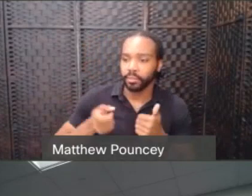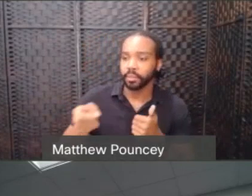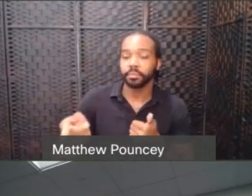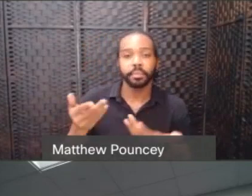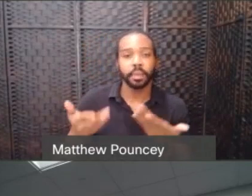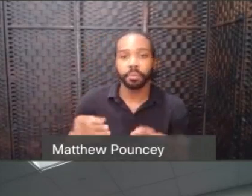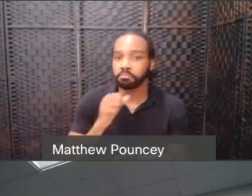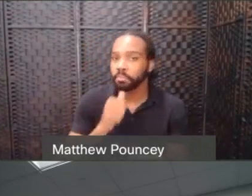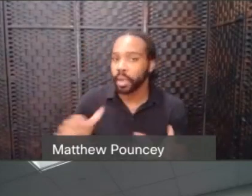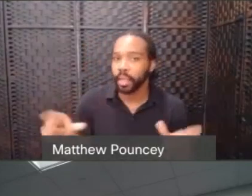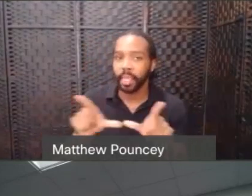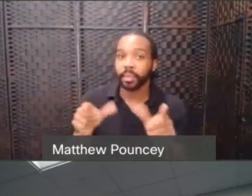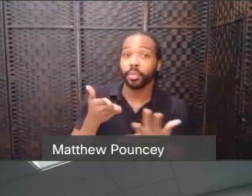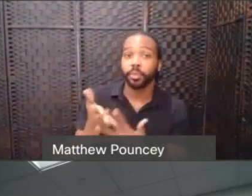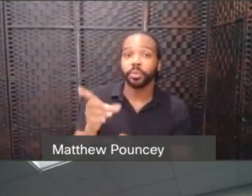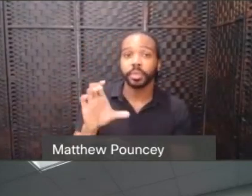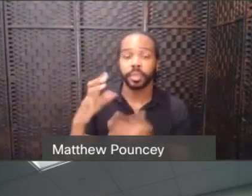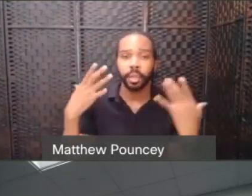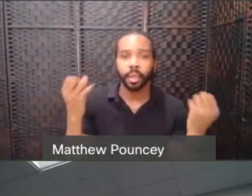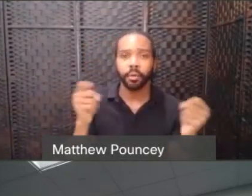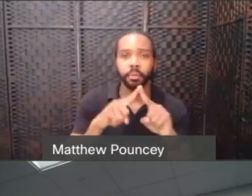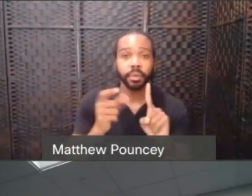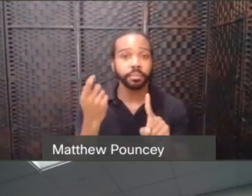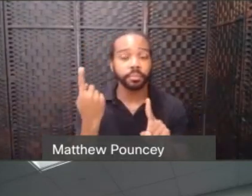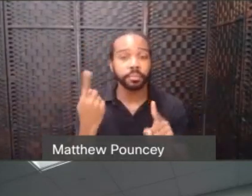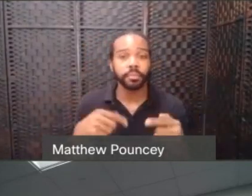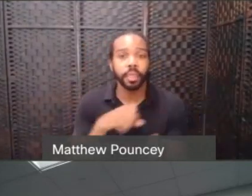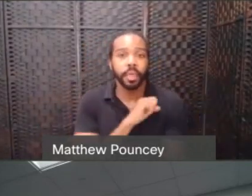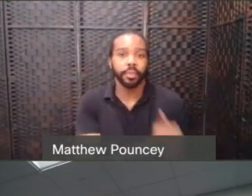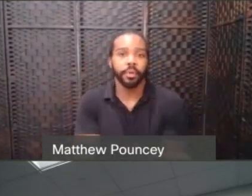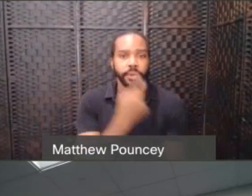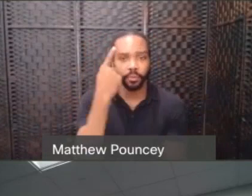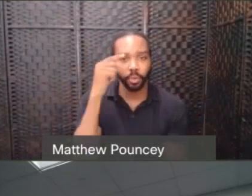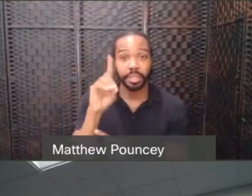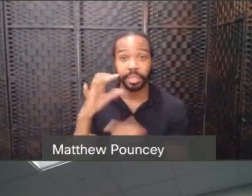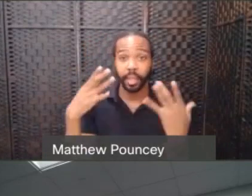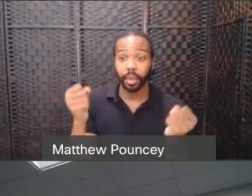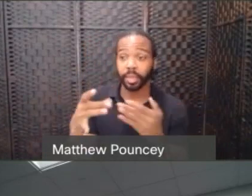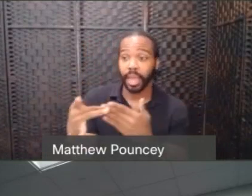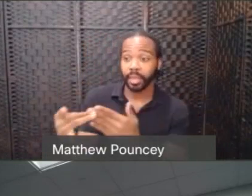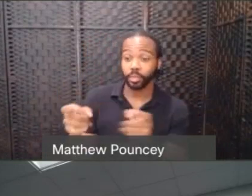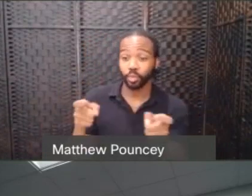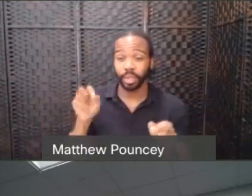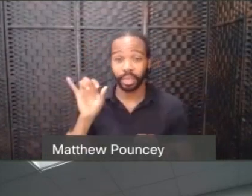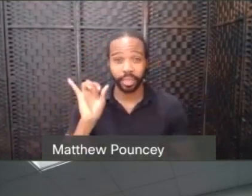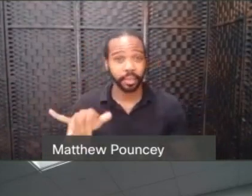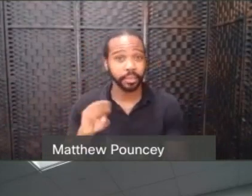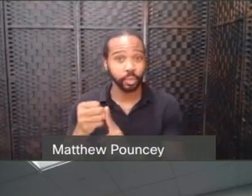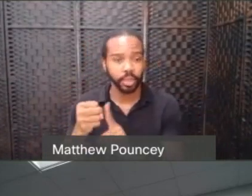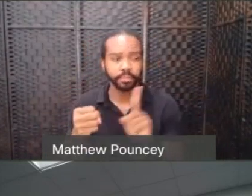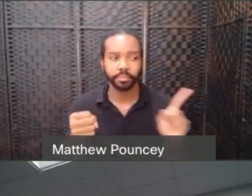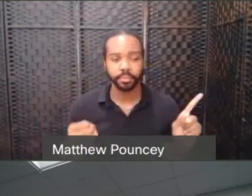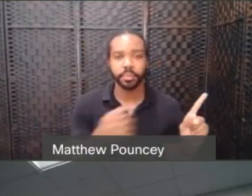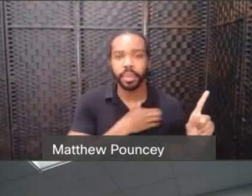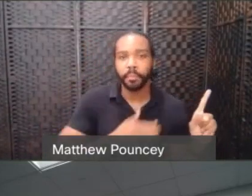by DC Health, the authority for DC Health guidance controlling in that circumstance is the mayor's